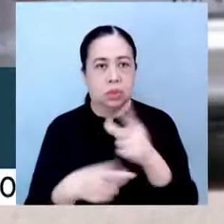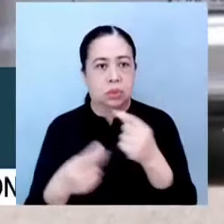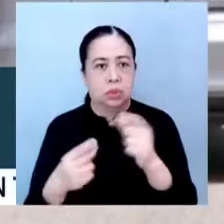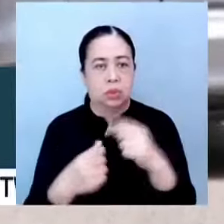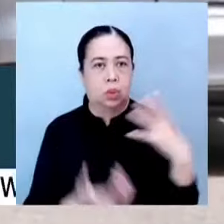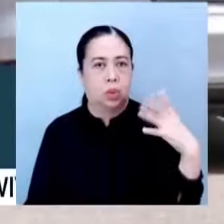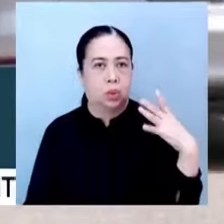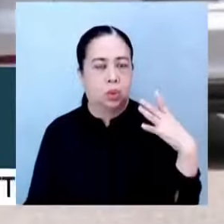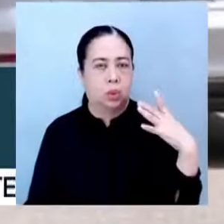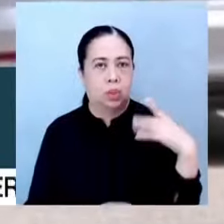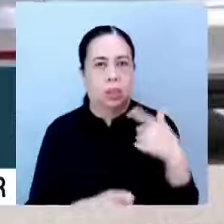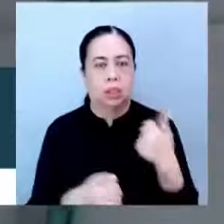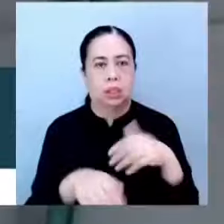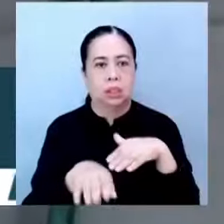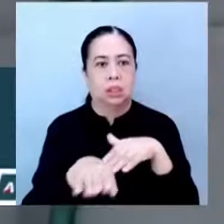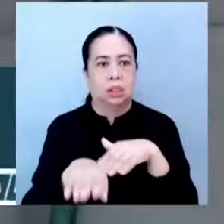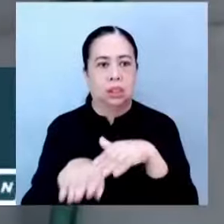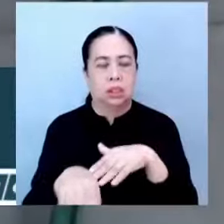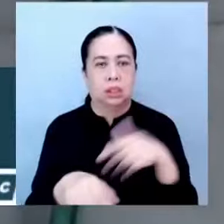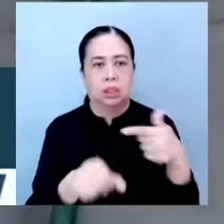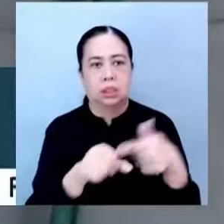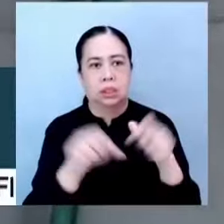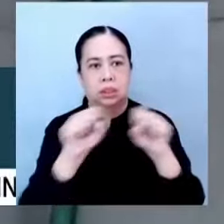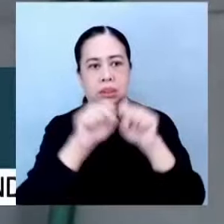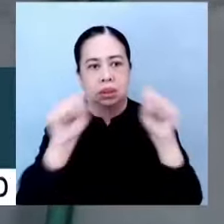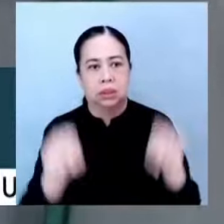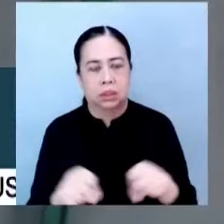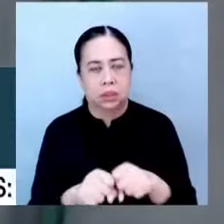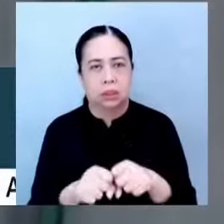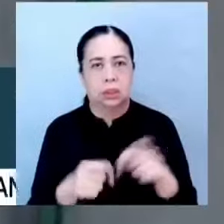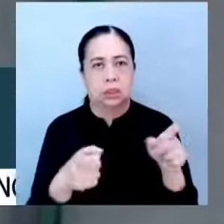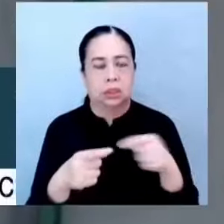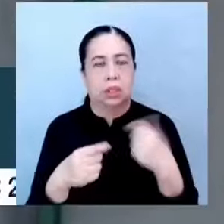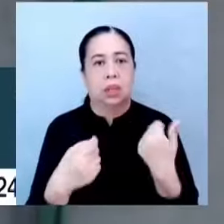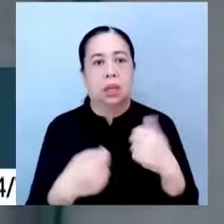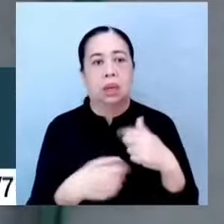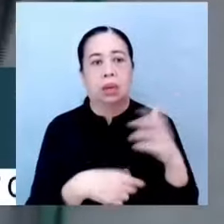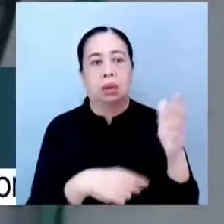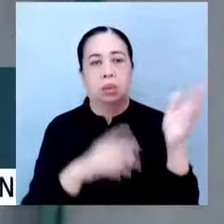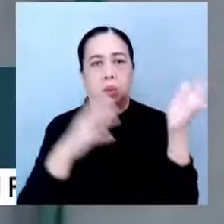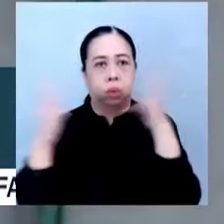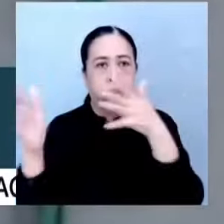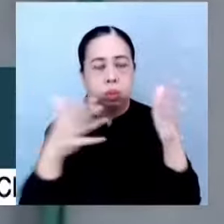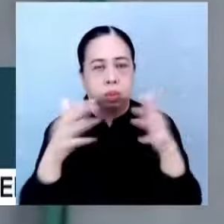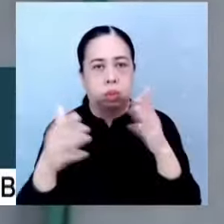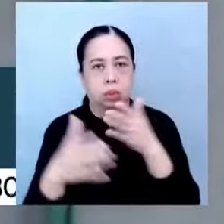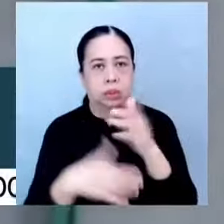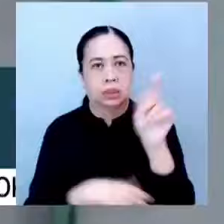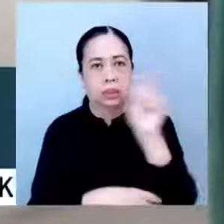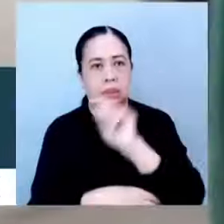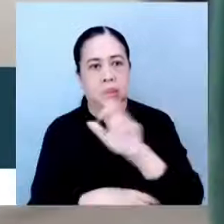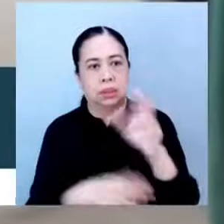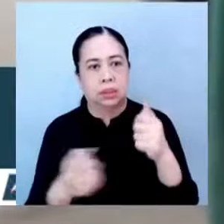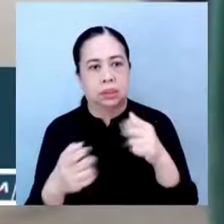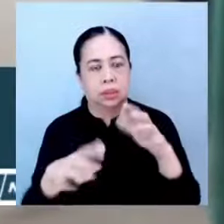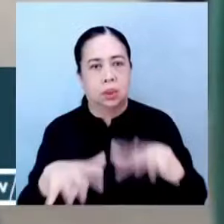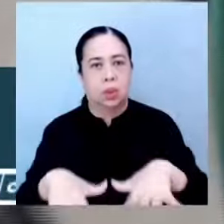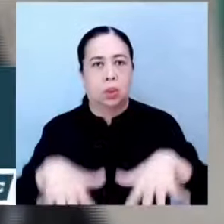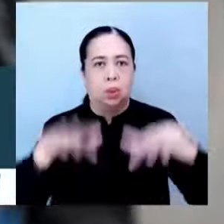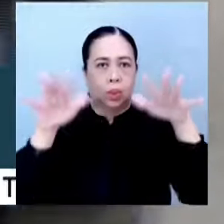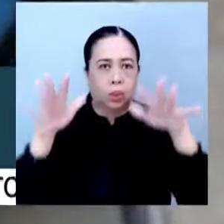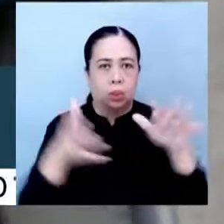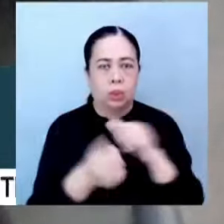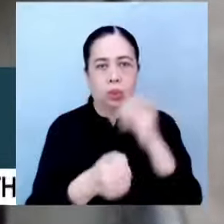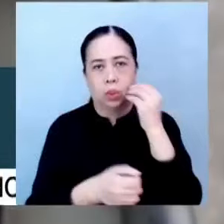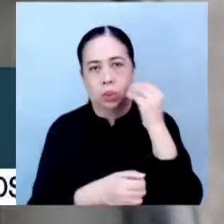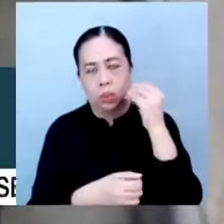long lines at the remaining open gas stations. Tropical storm Beryl barreled into Texas Monday, flooding highways, damaging homes,